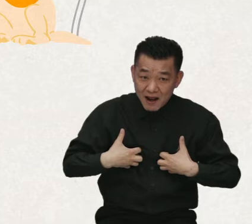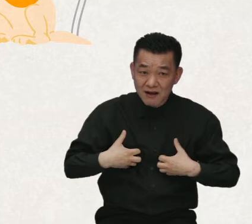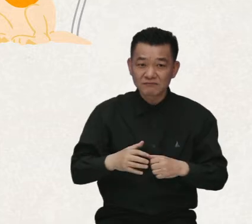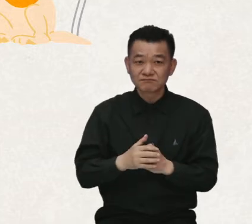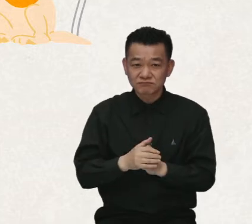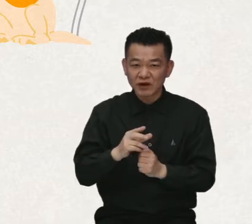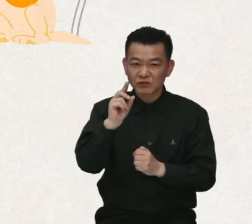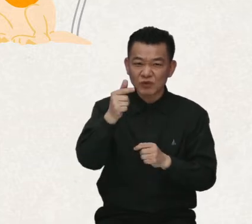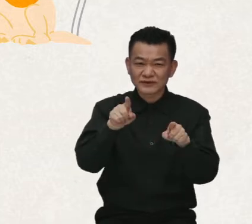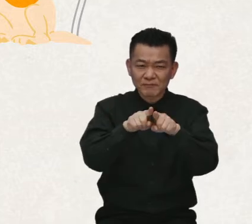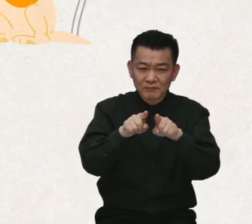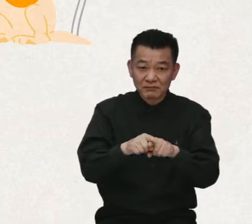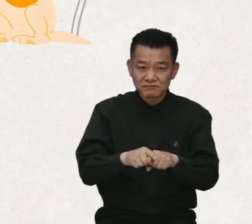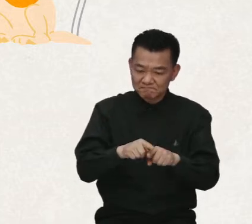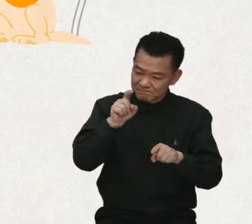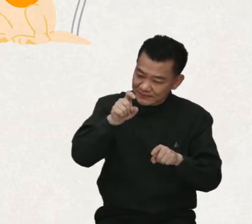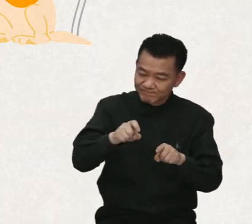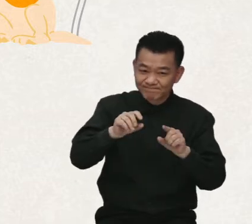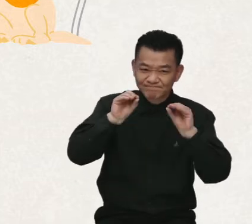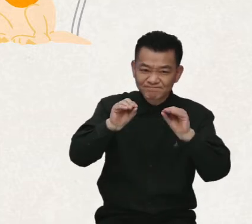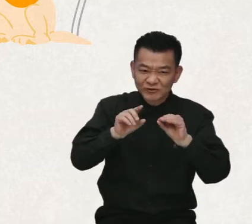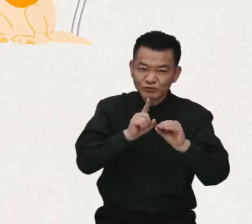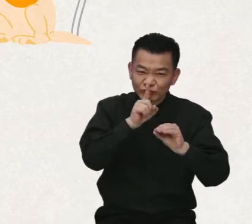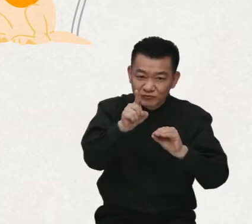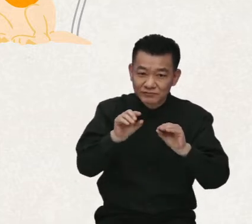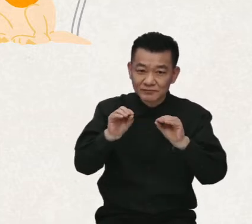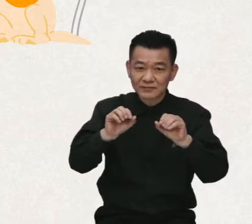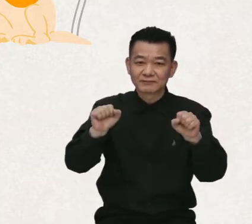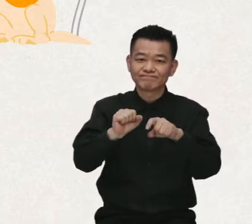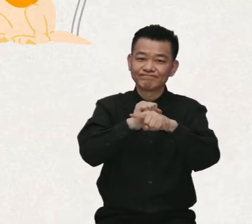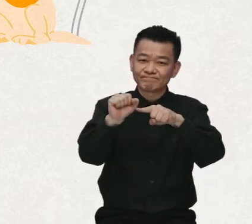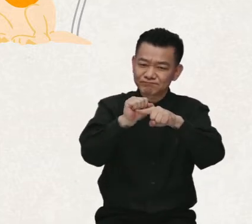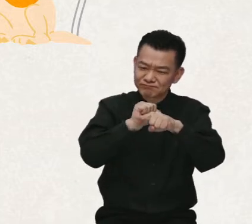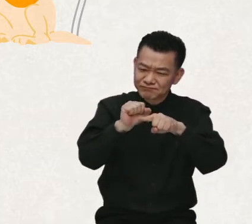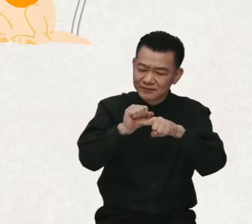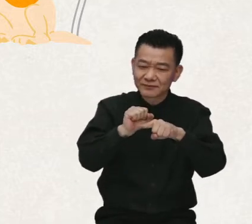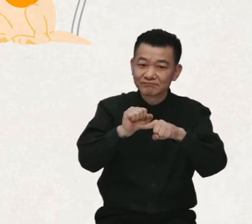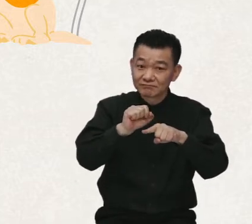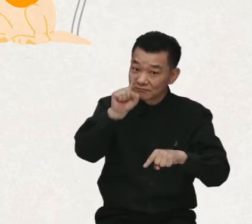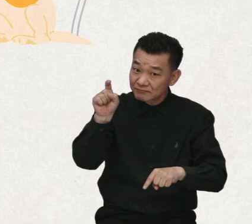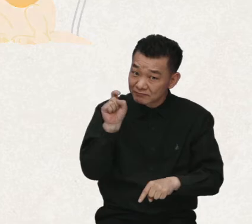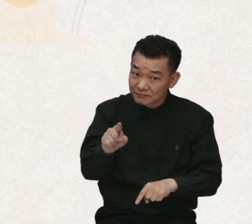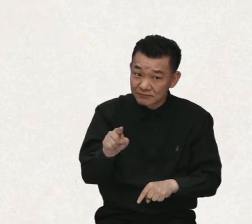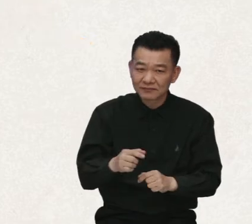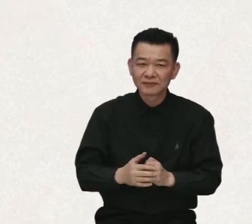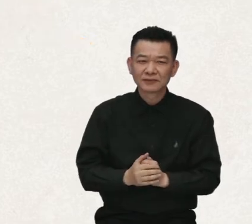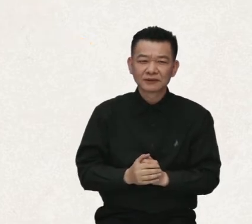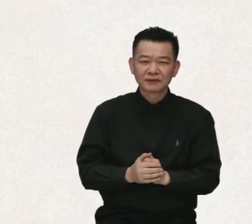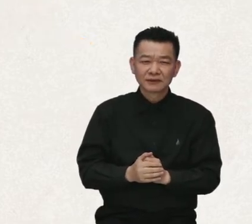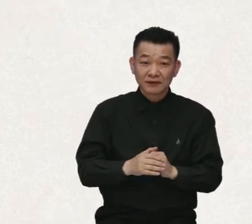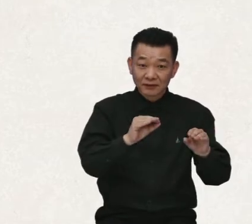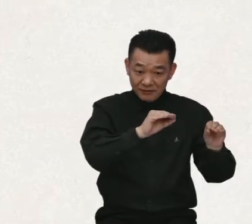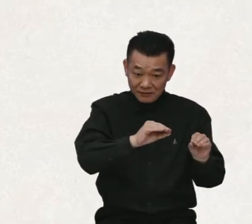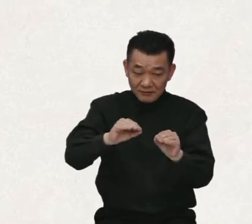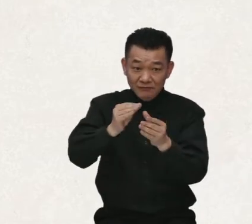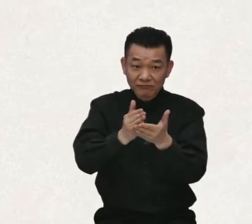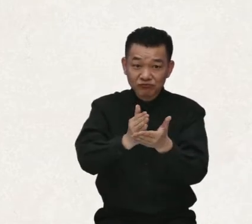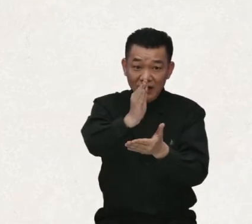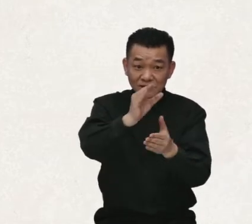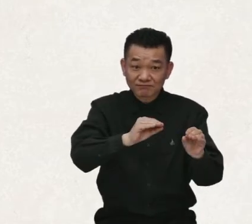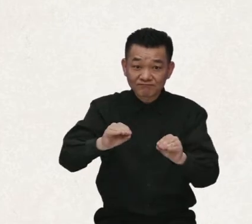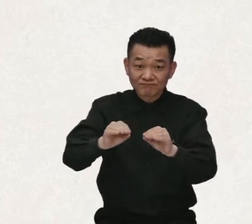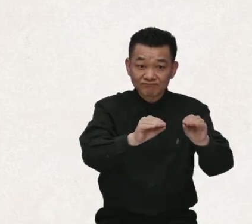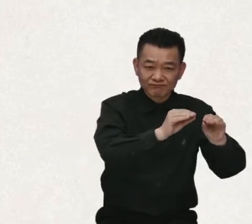disabilities in forms of live assistance would need to receive strict education and training. As the right to mobility